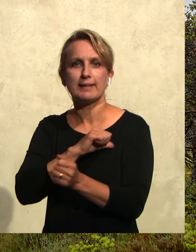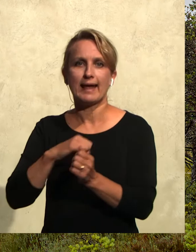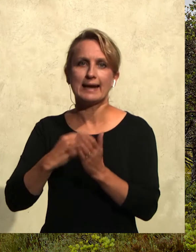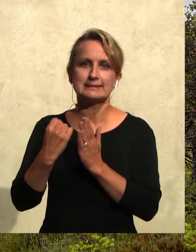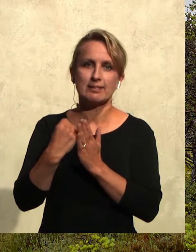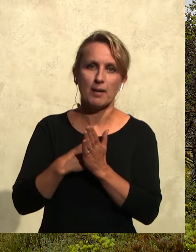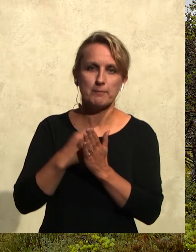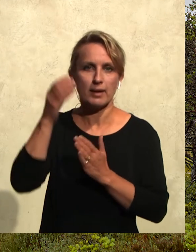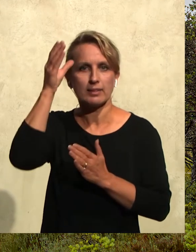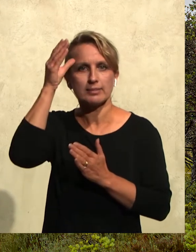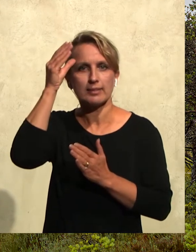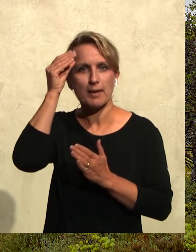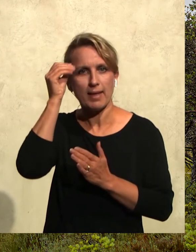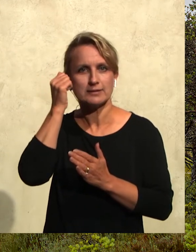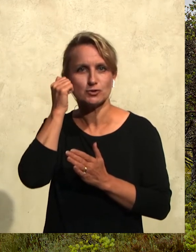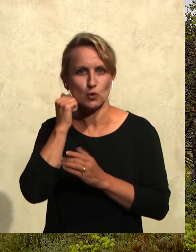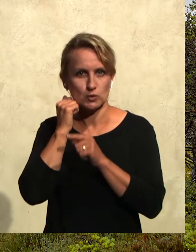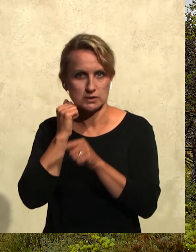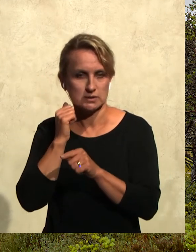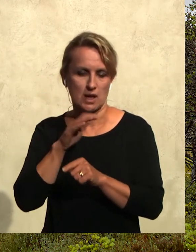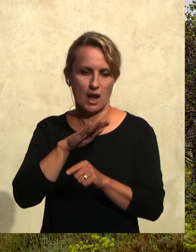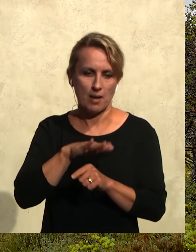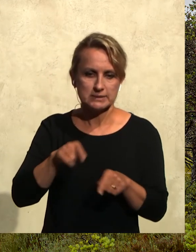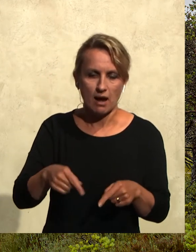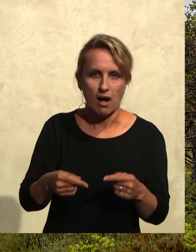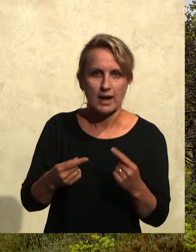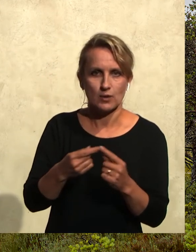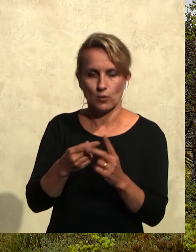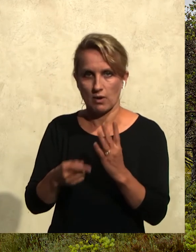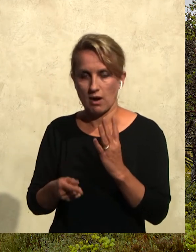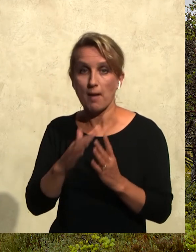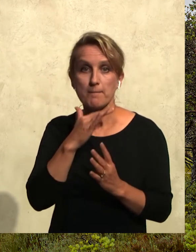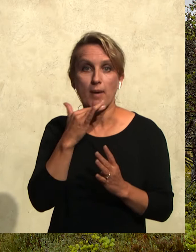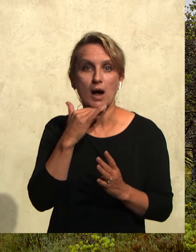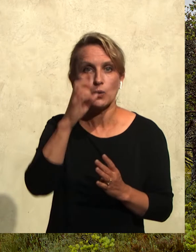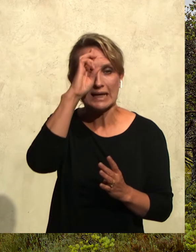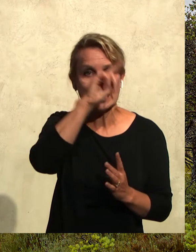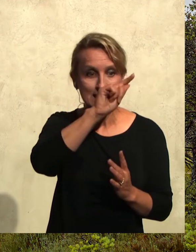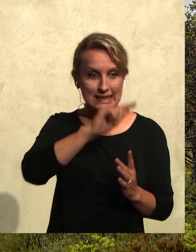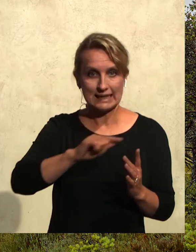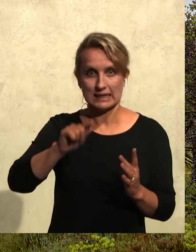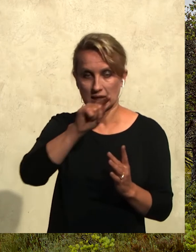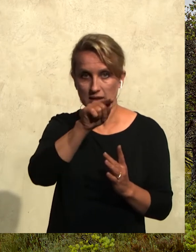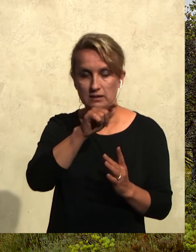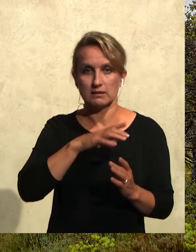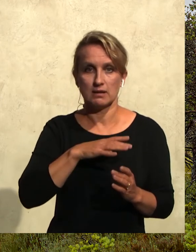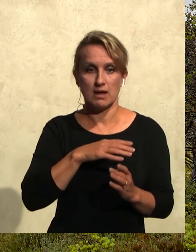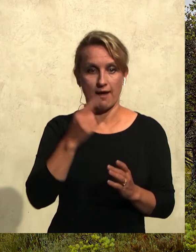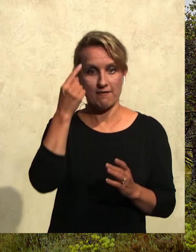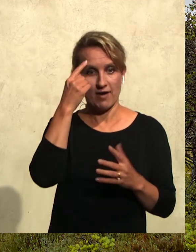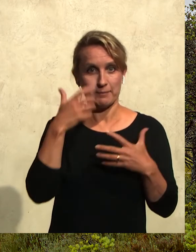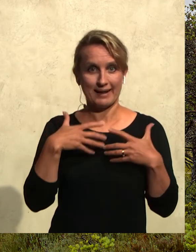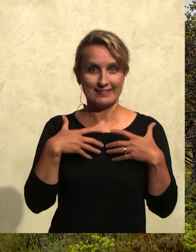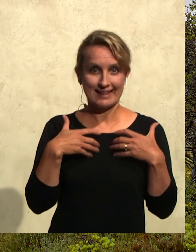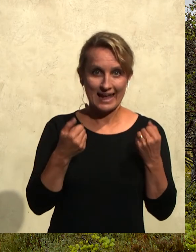of countries do have mental health and suicide prevention strategies,